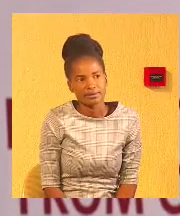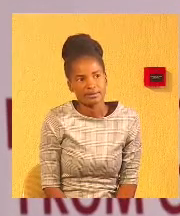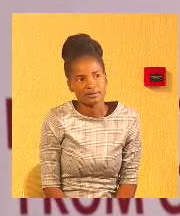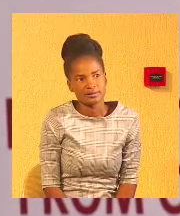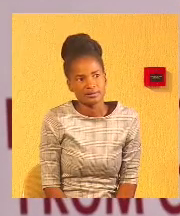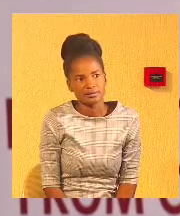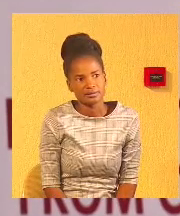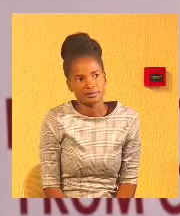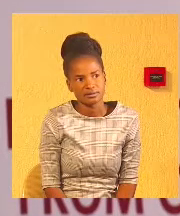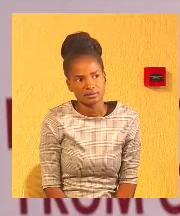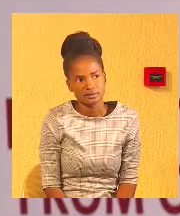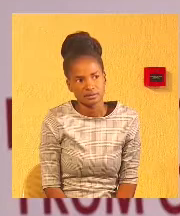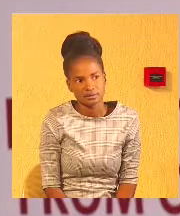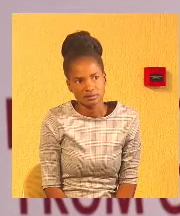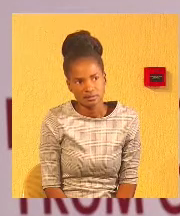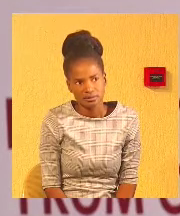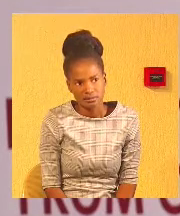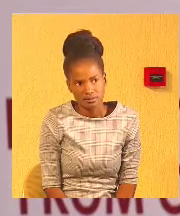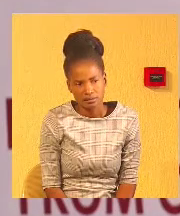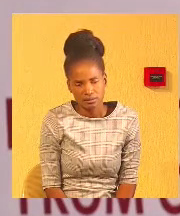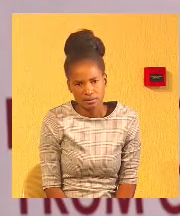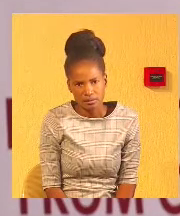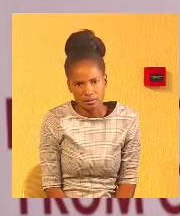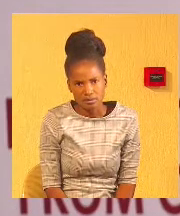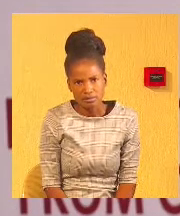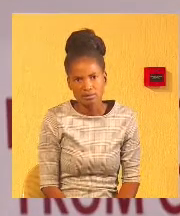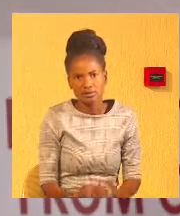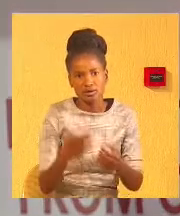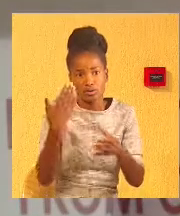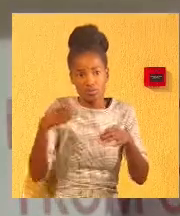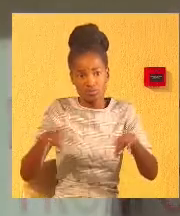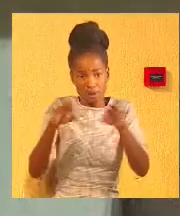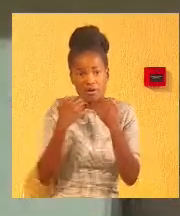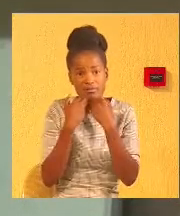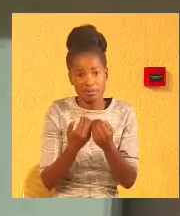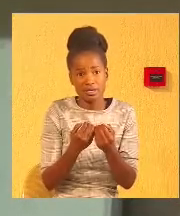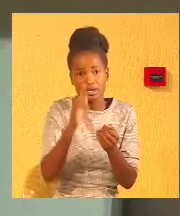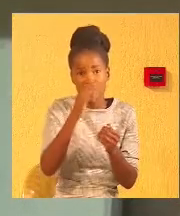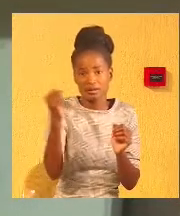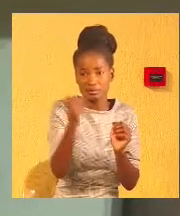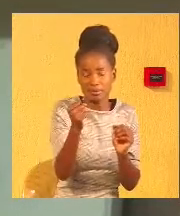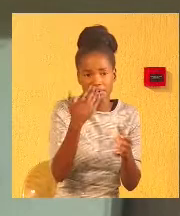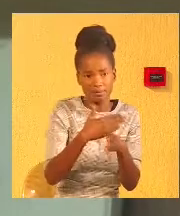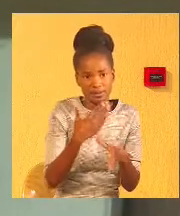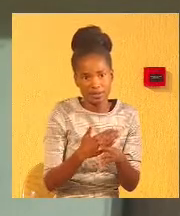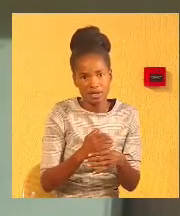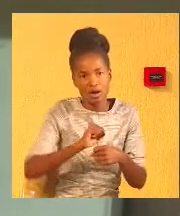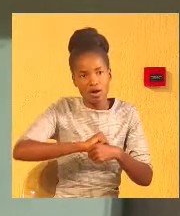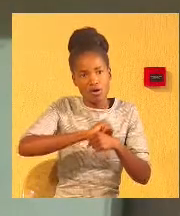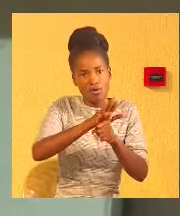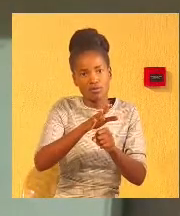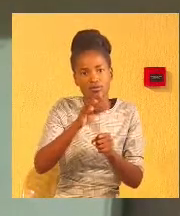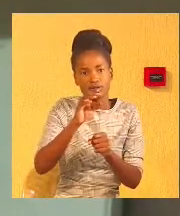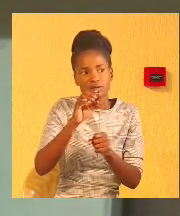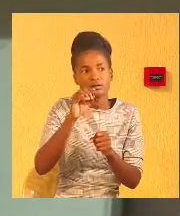The only sector in this country, colleagues, that can create employment for our people. I think COVID-19 should